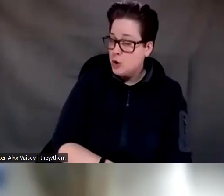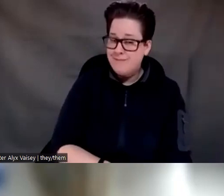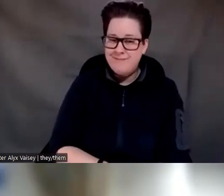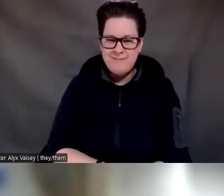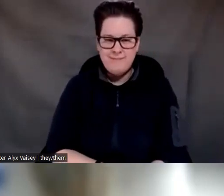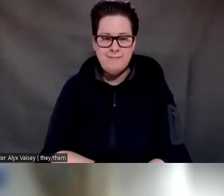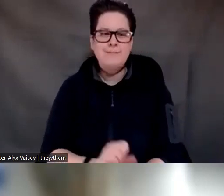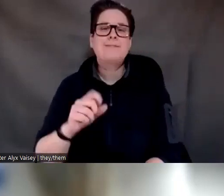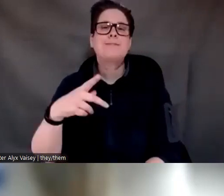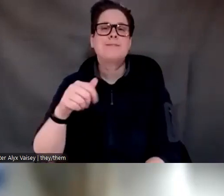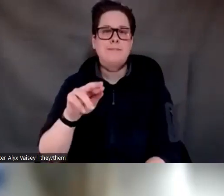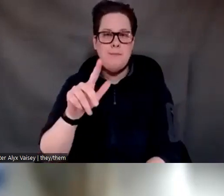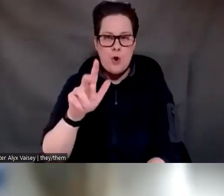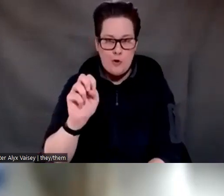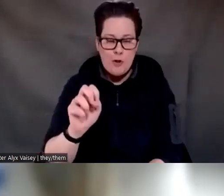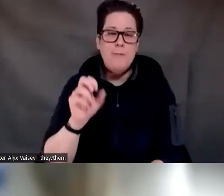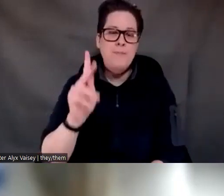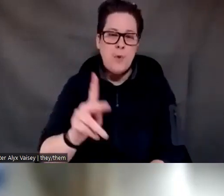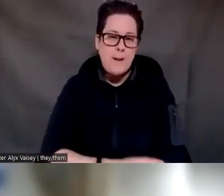Okay,